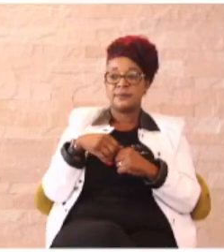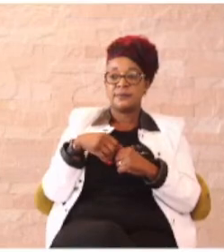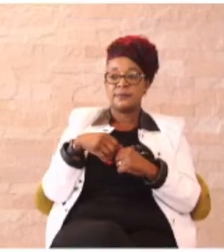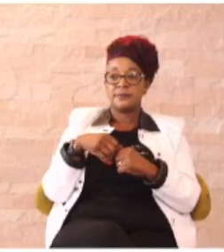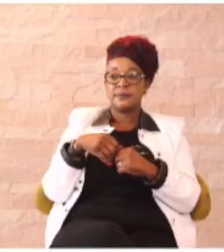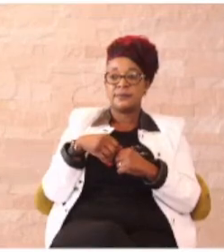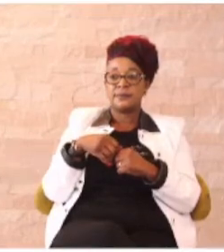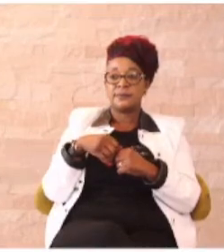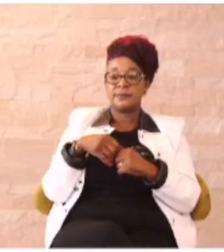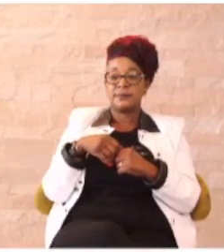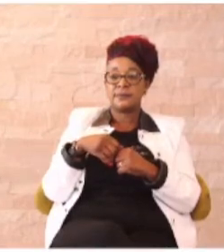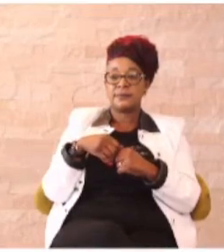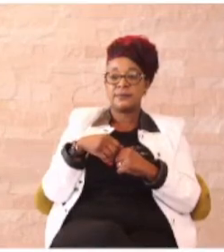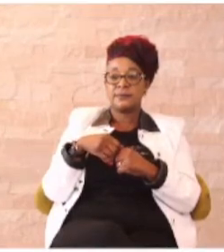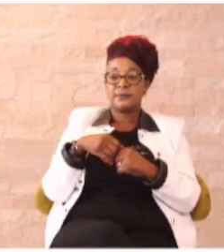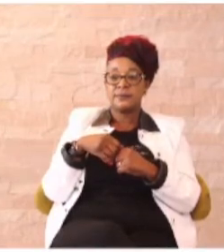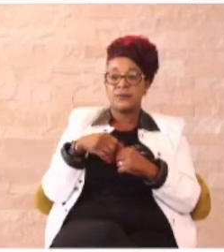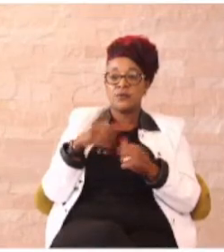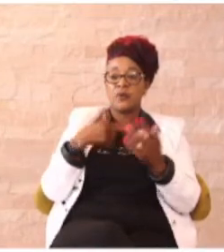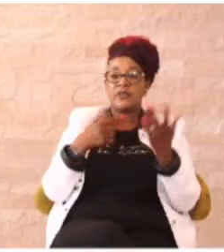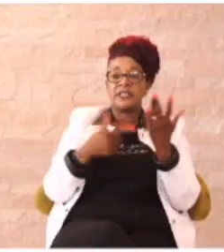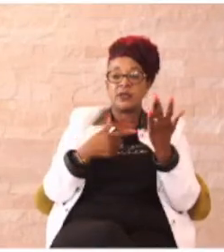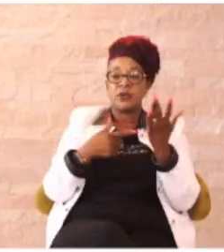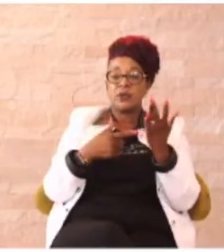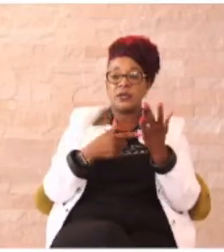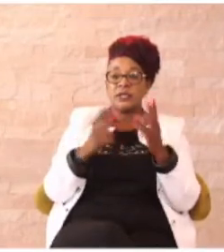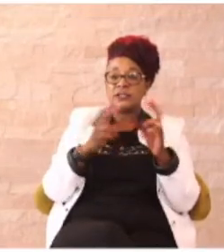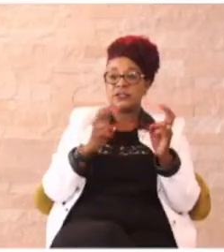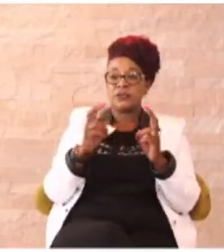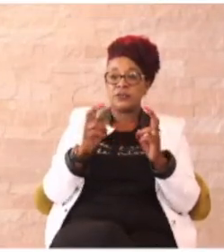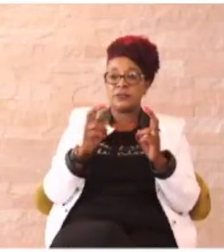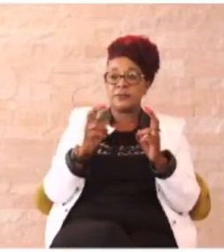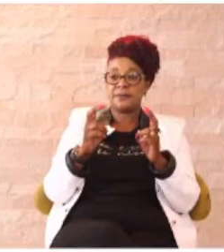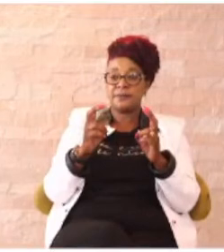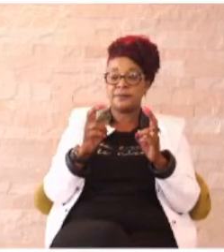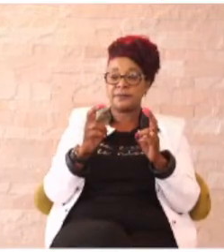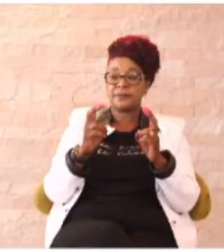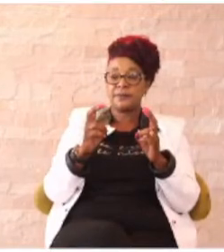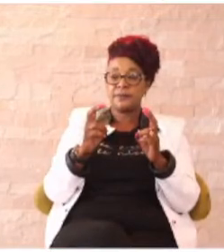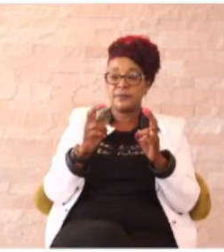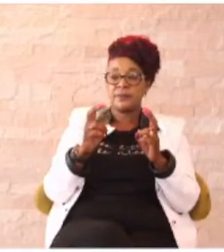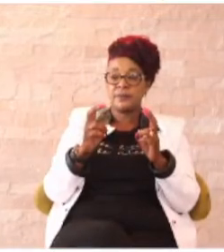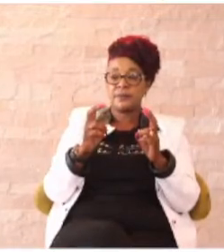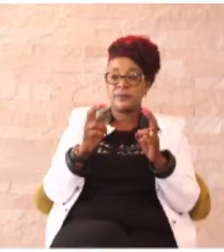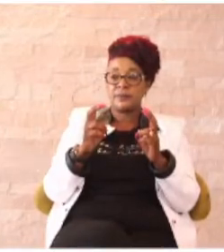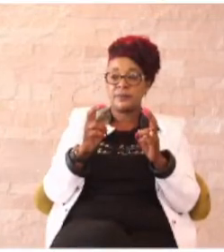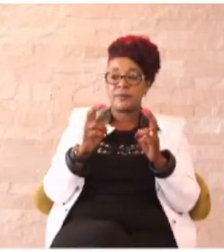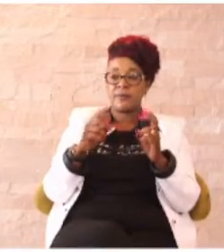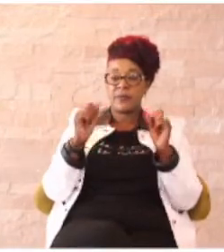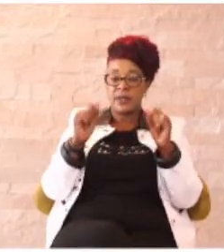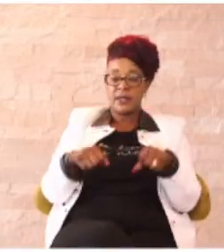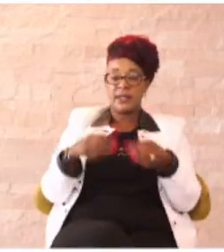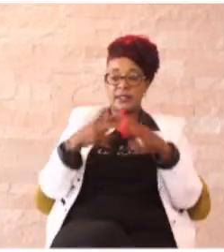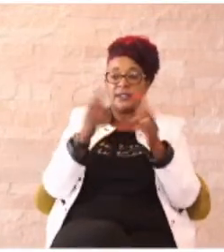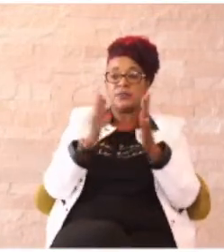maybe the technical problem here. So I can maybe start